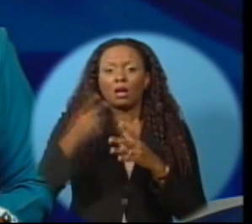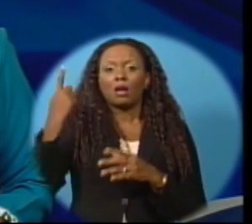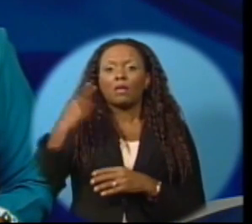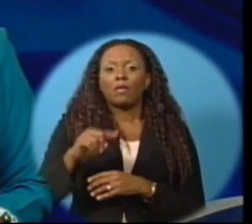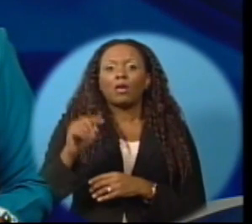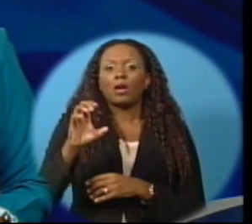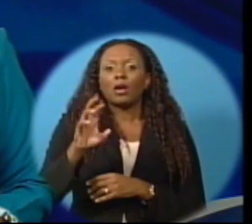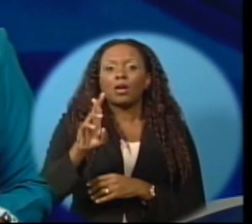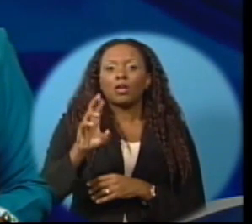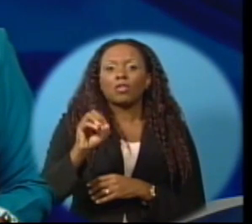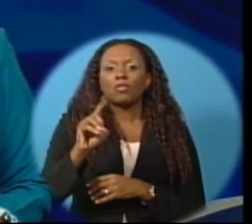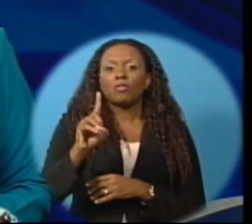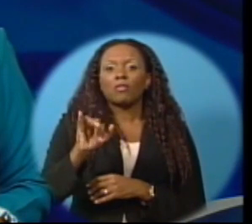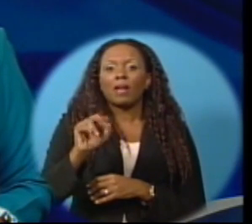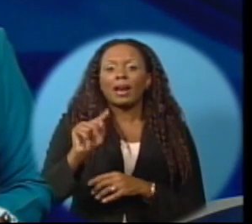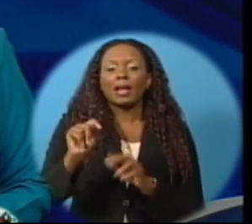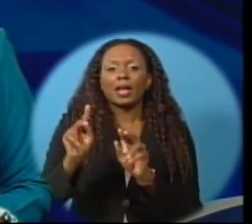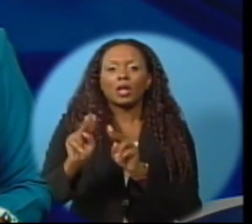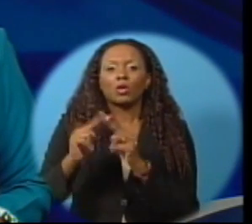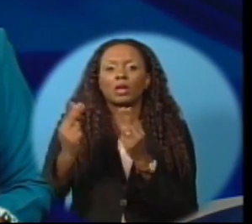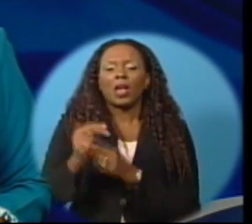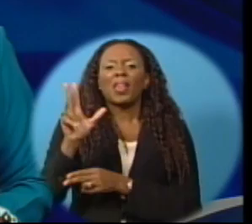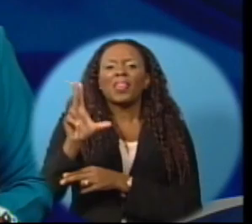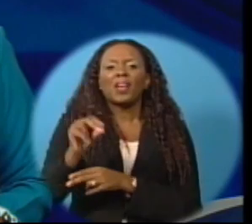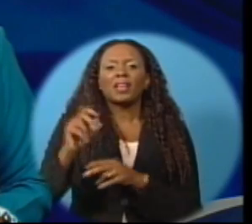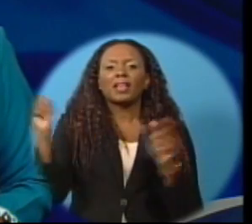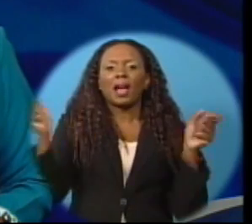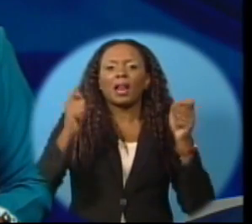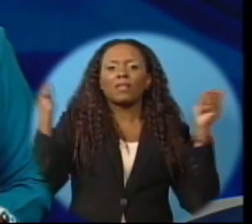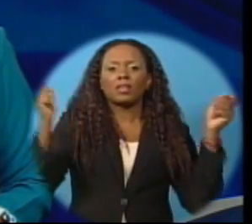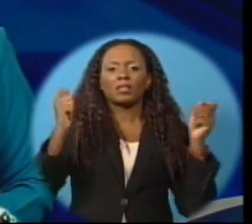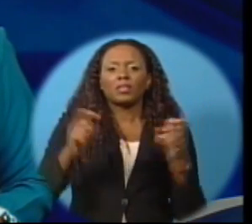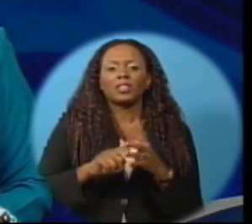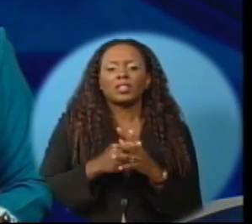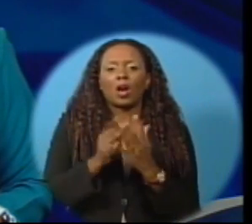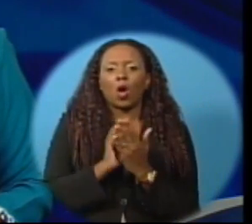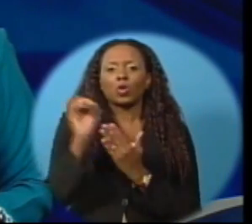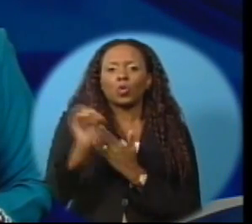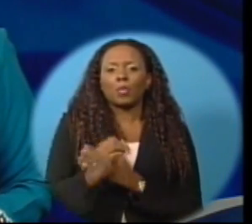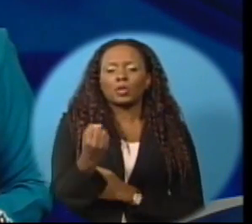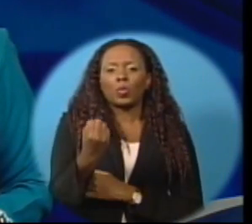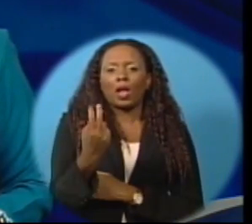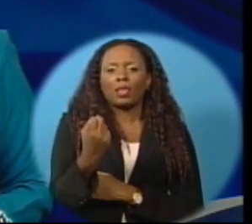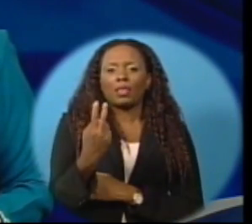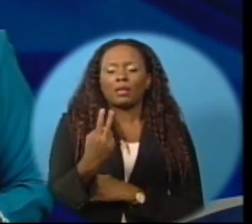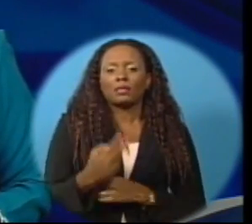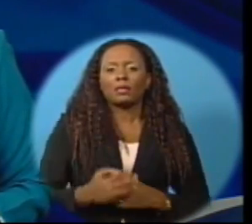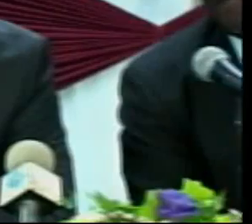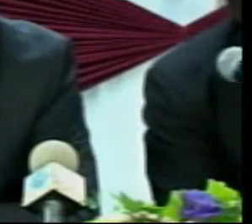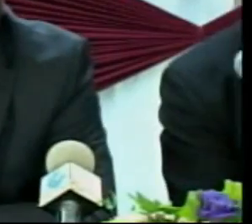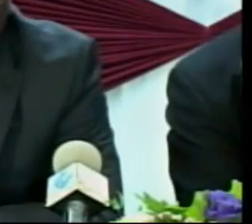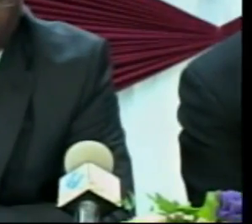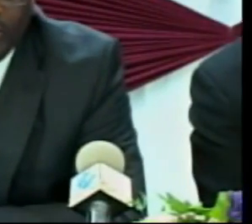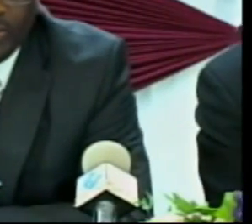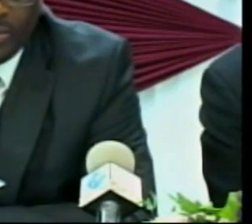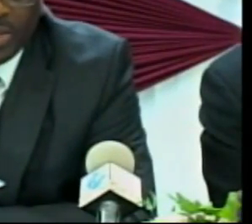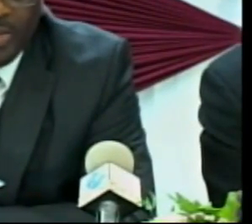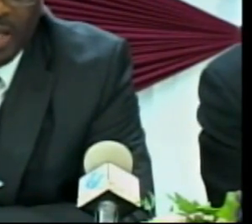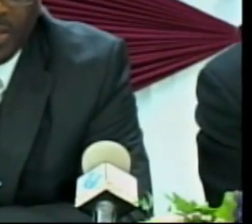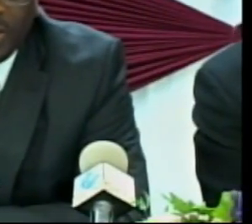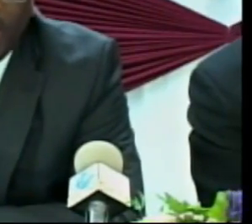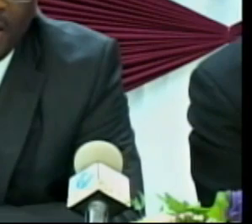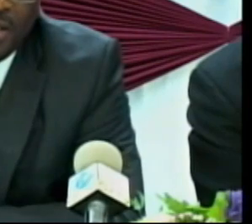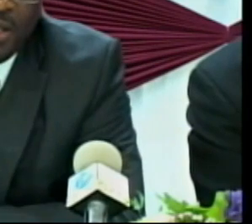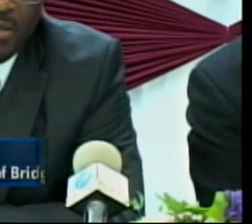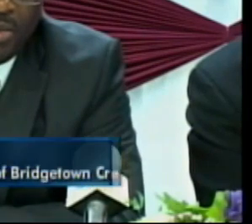the credit union's 30th anniversary celebrations, which get underway on October 12th. We have a very effective risk